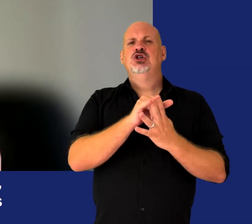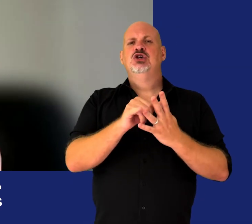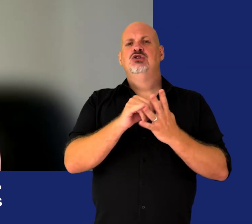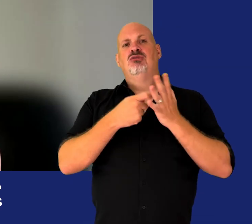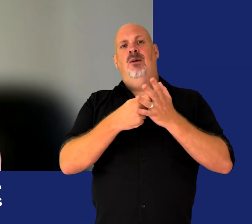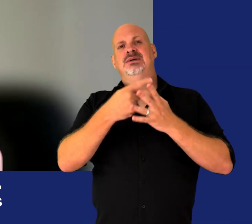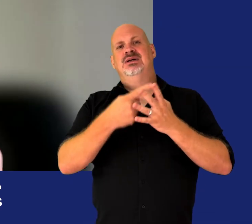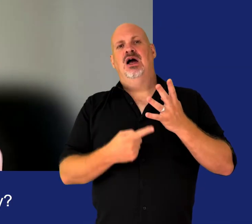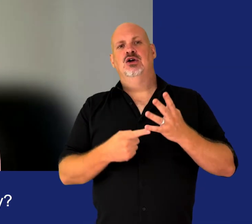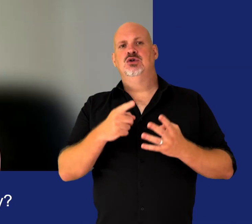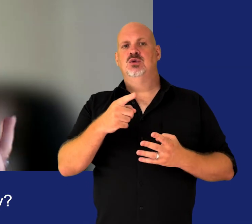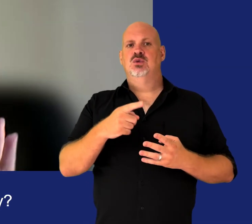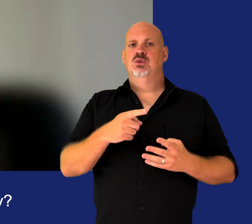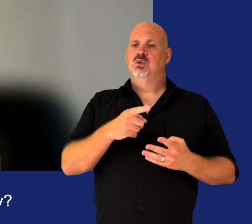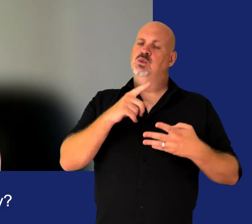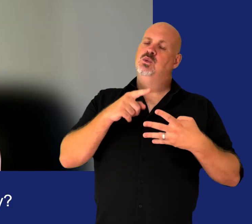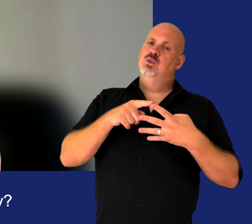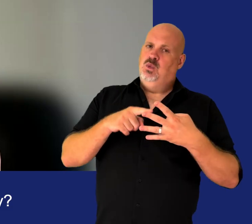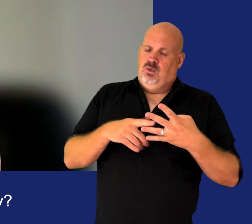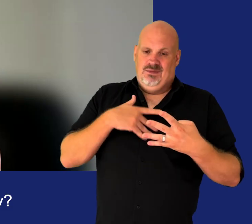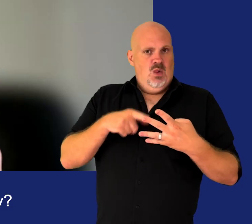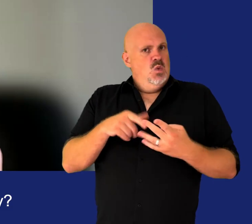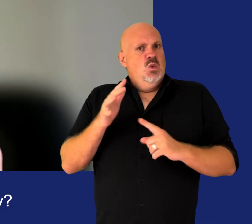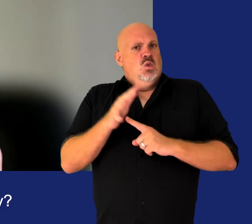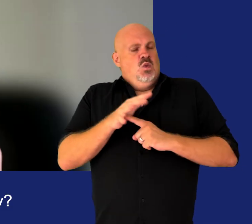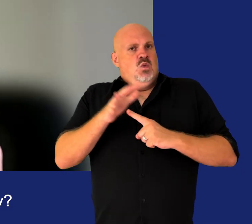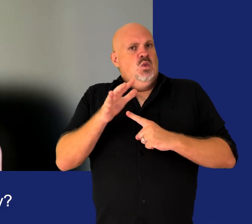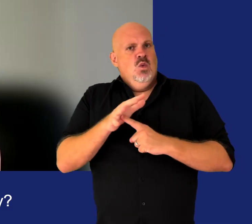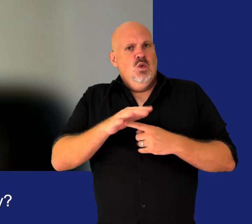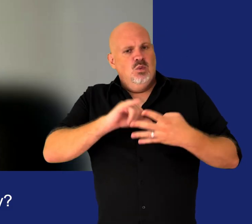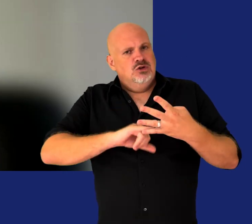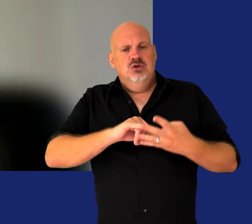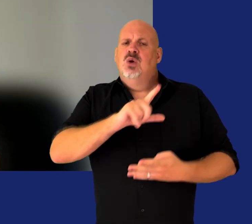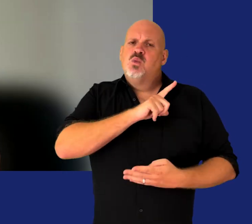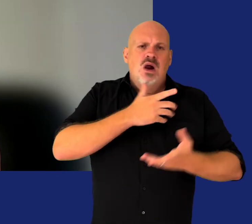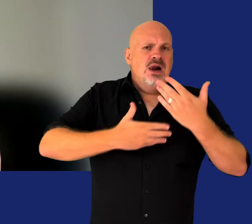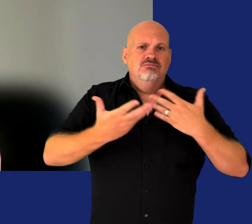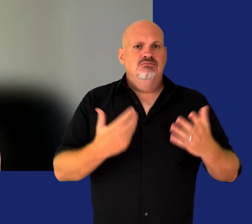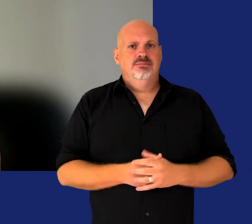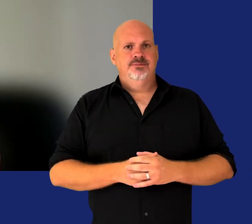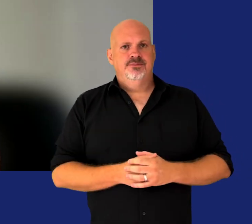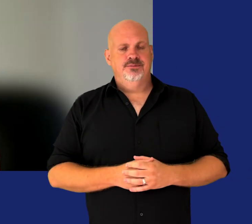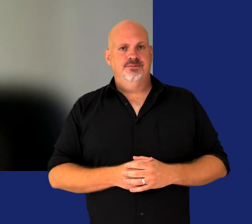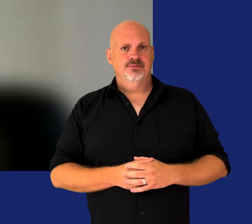which recommendations of those that you heard feels most important to you and why?